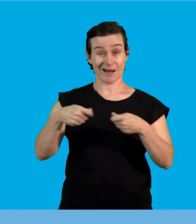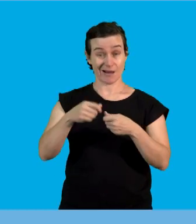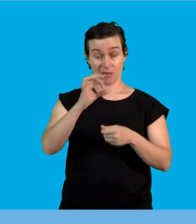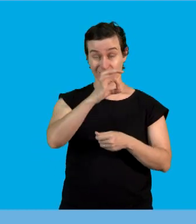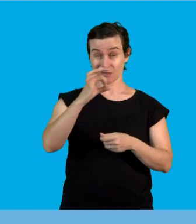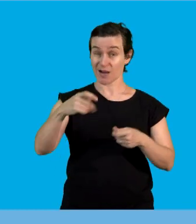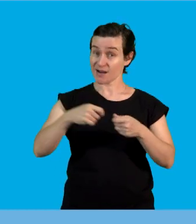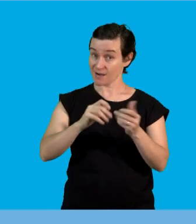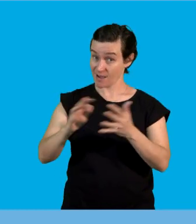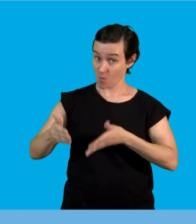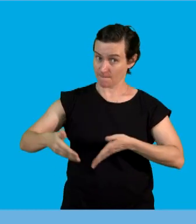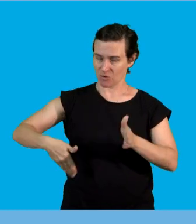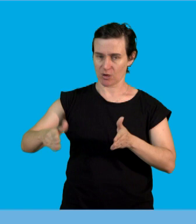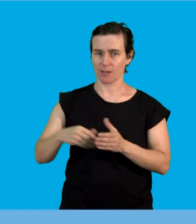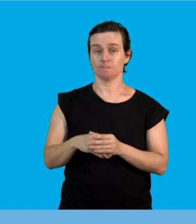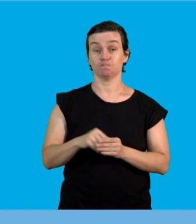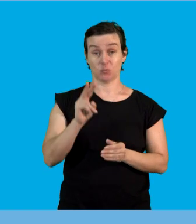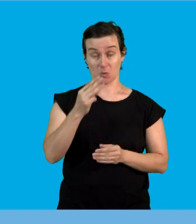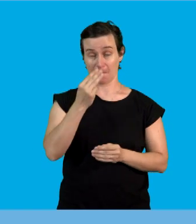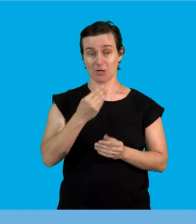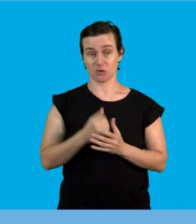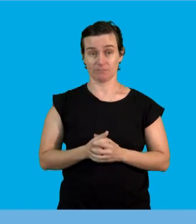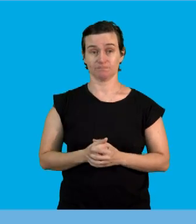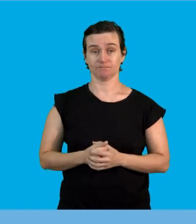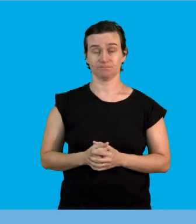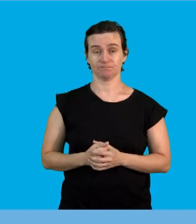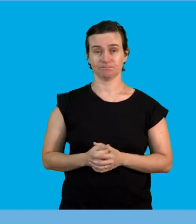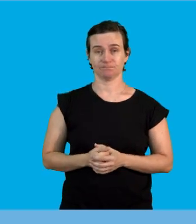in parallel, we are going to have